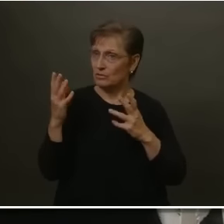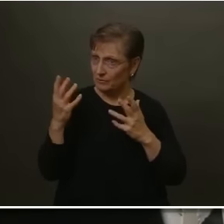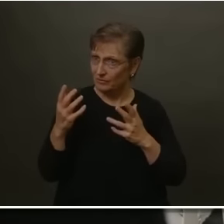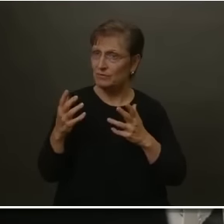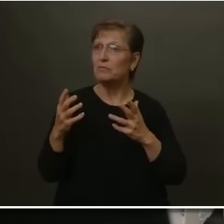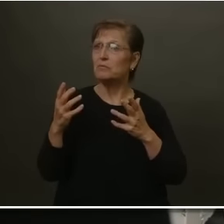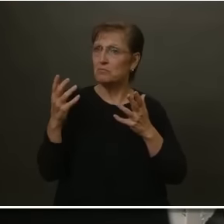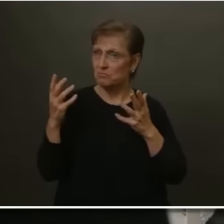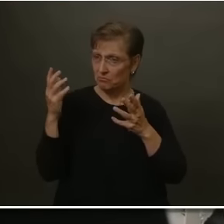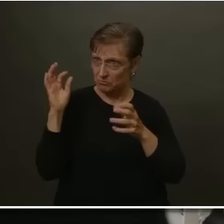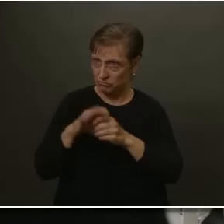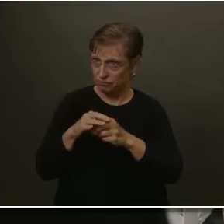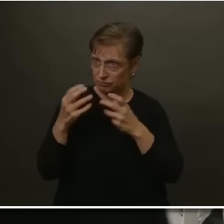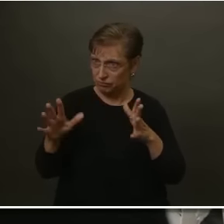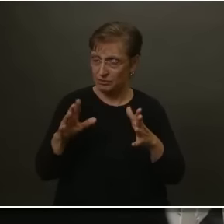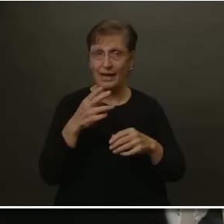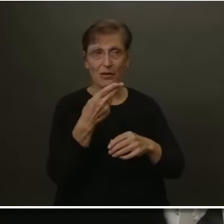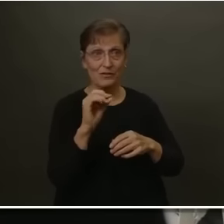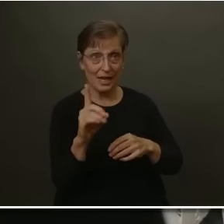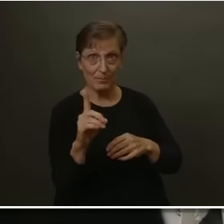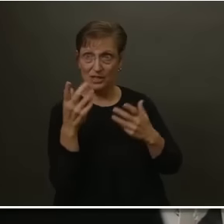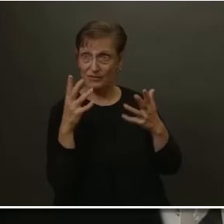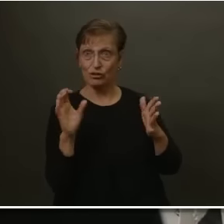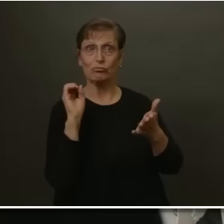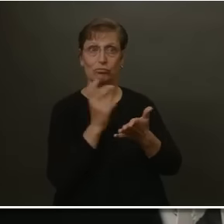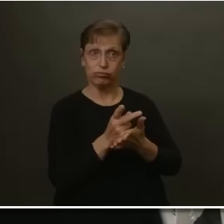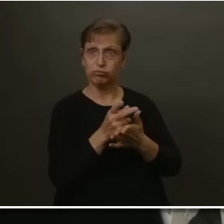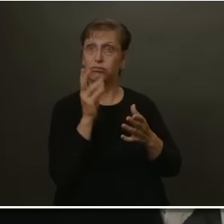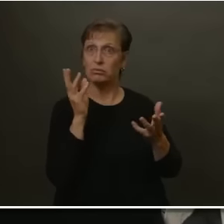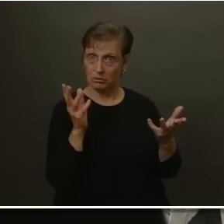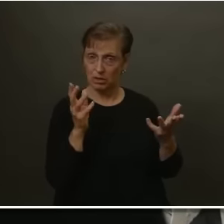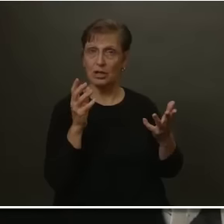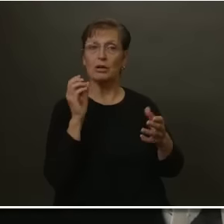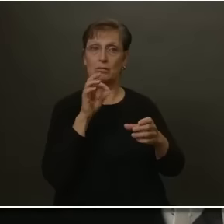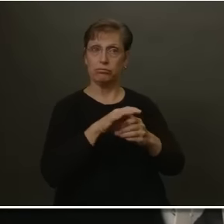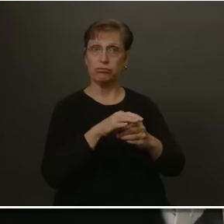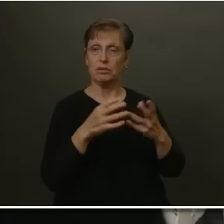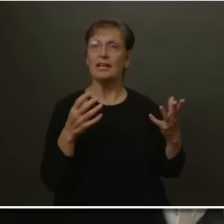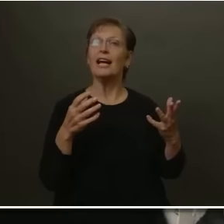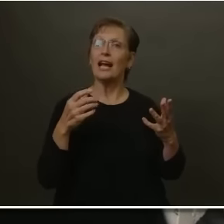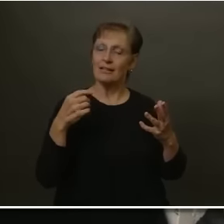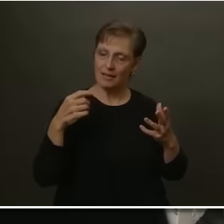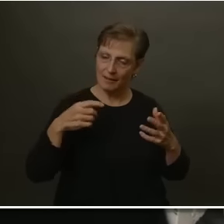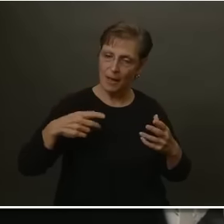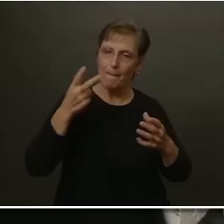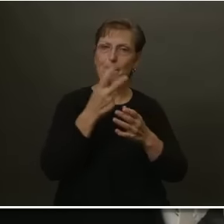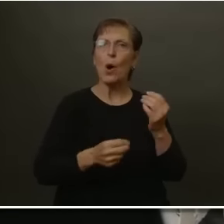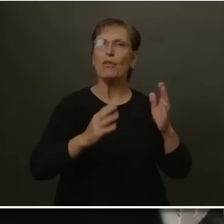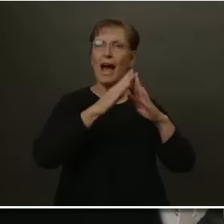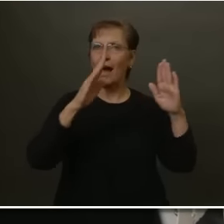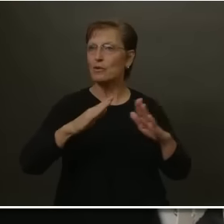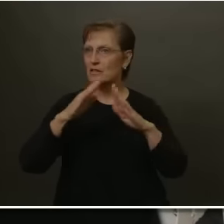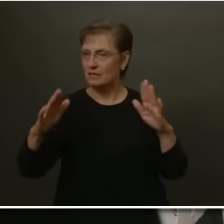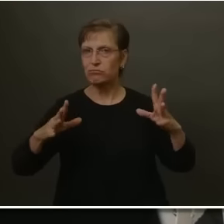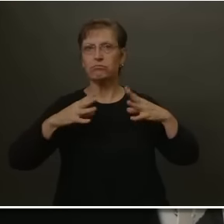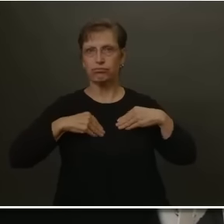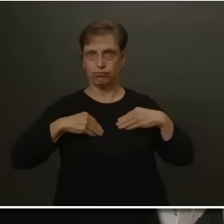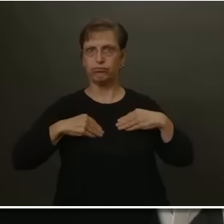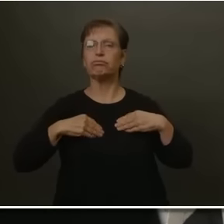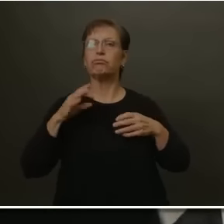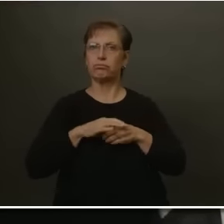the House of Deputies, and you accepted your election in the presence of both houses. Do you now, in